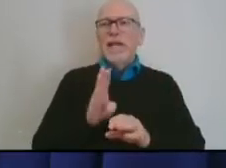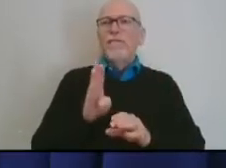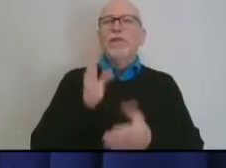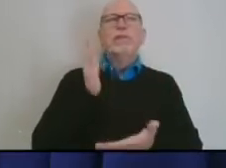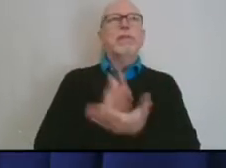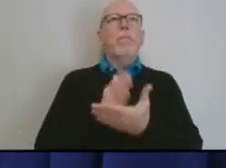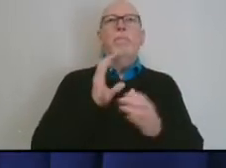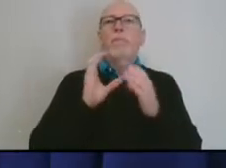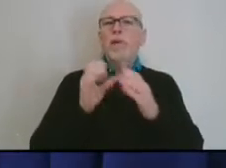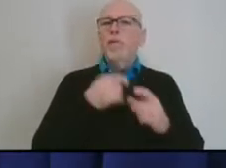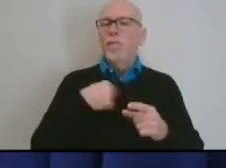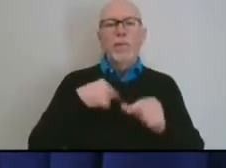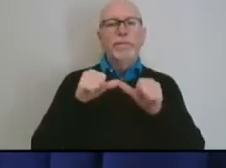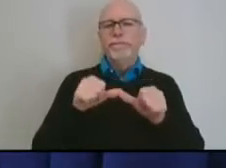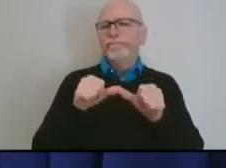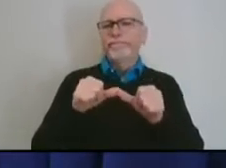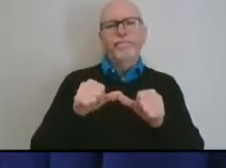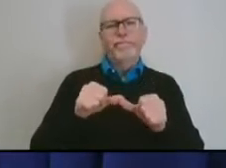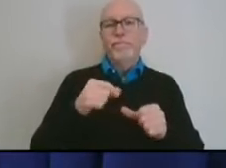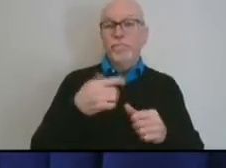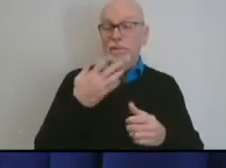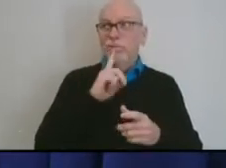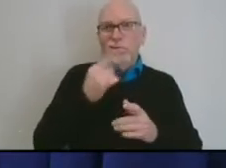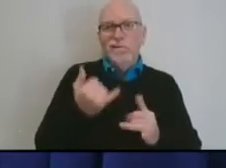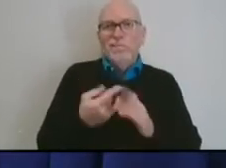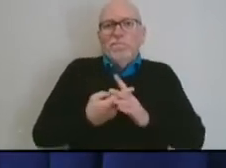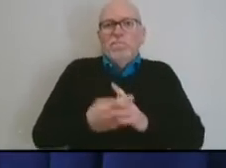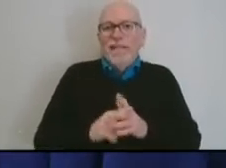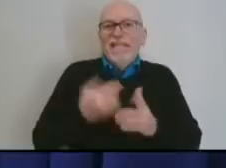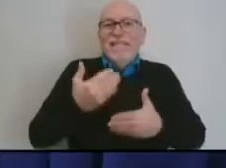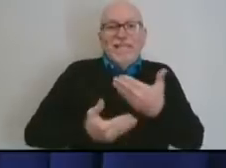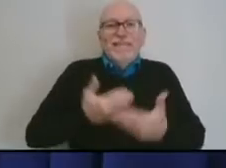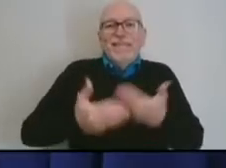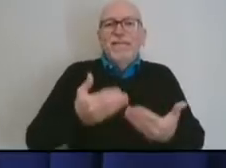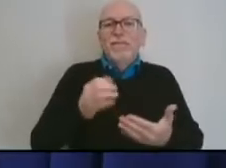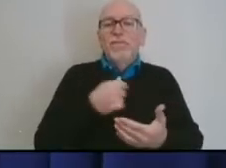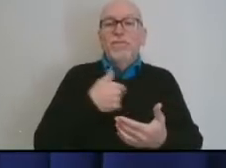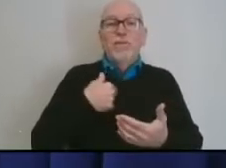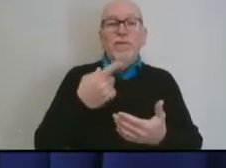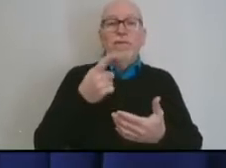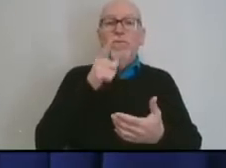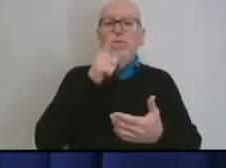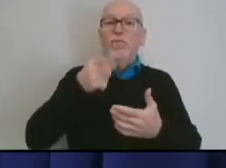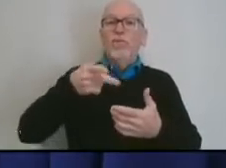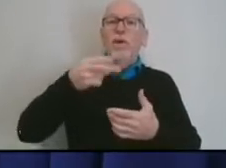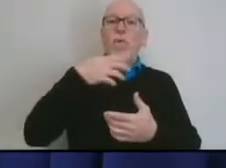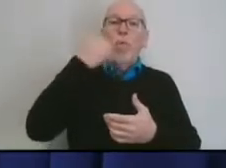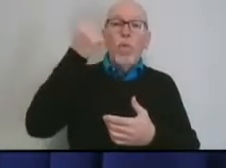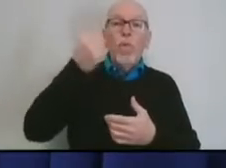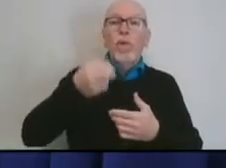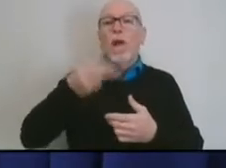have just begun, quite frankly. So we've gotten to our most vulnerable, and we continue to